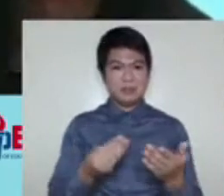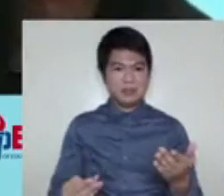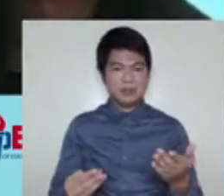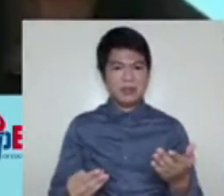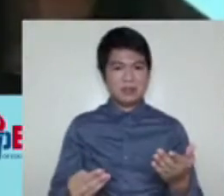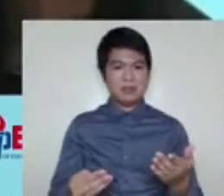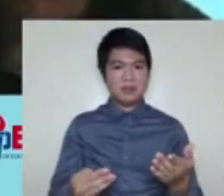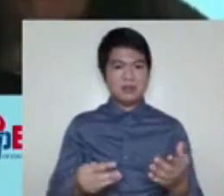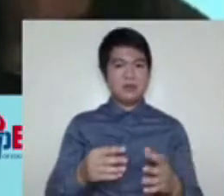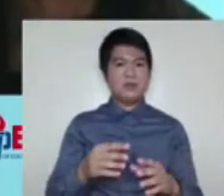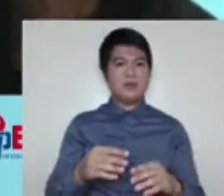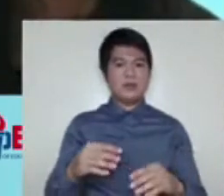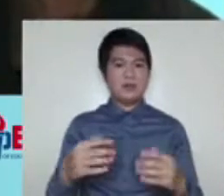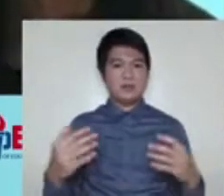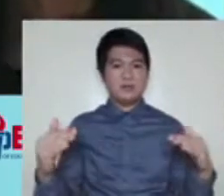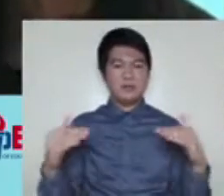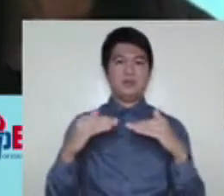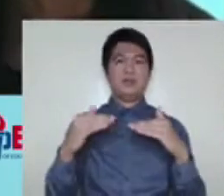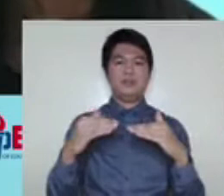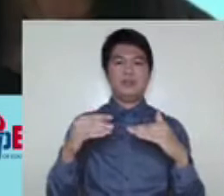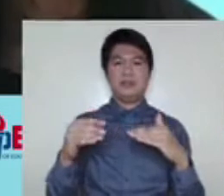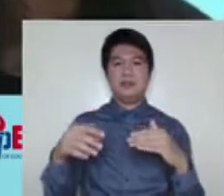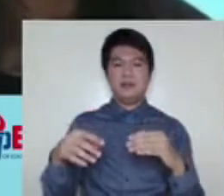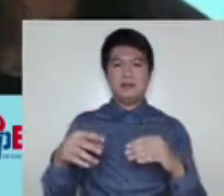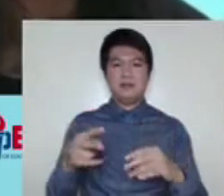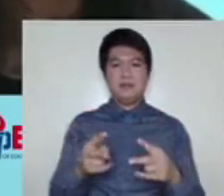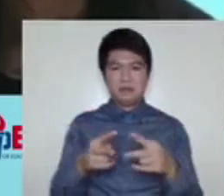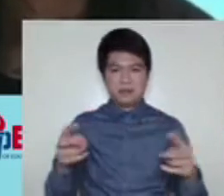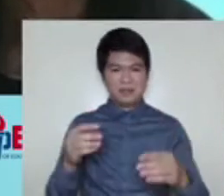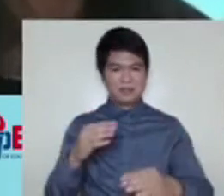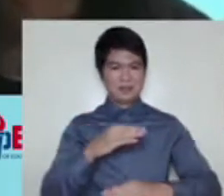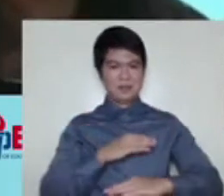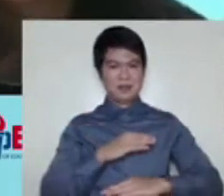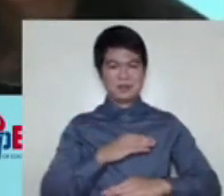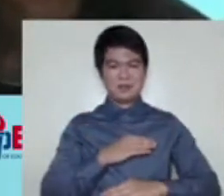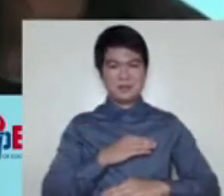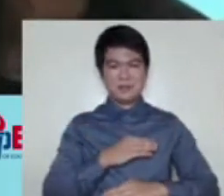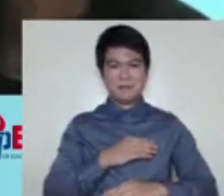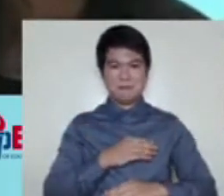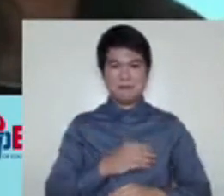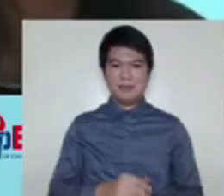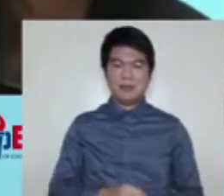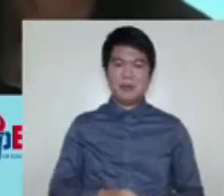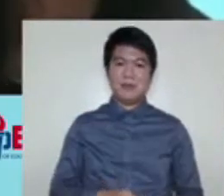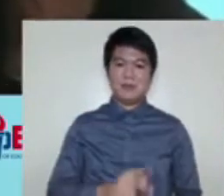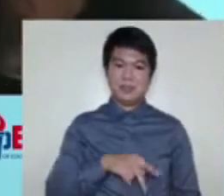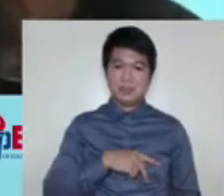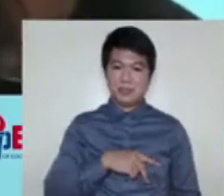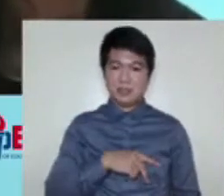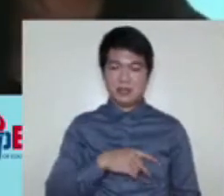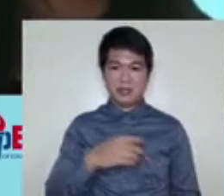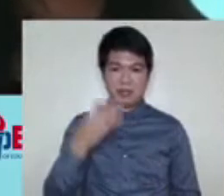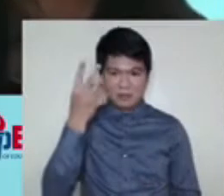satisfactory performance. If you submit a personal reflection note or notes as your MOV, that